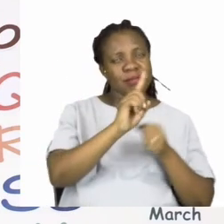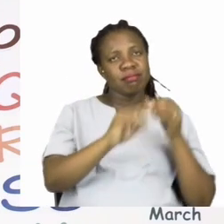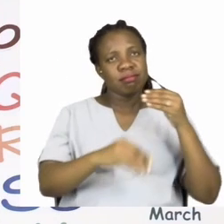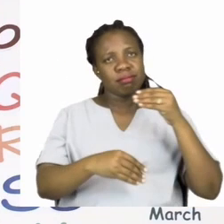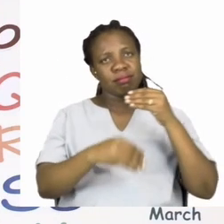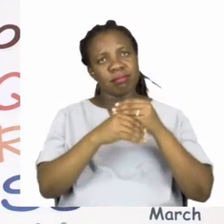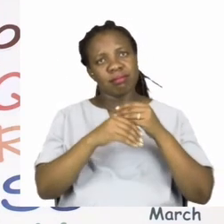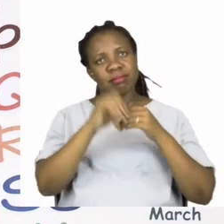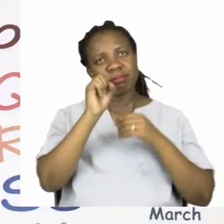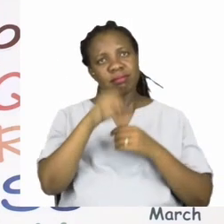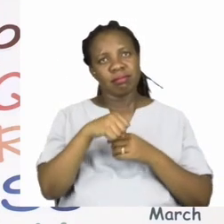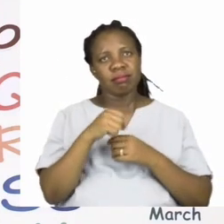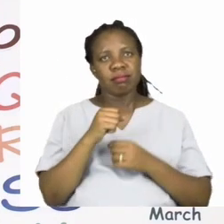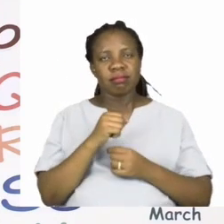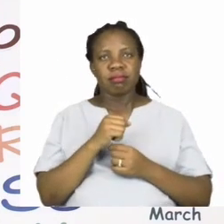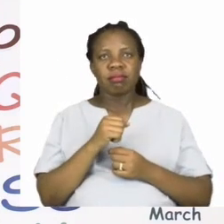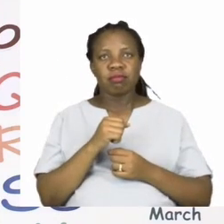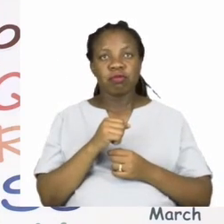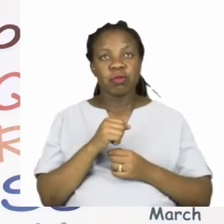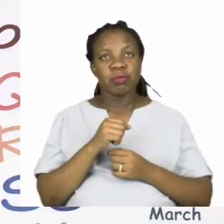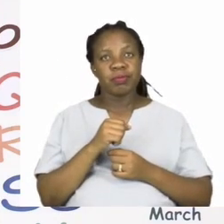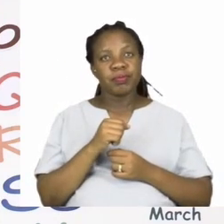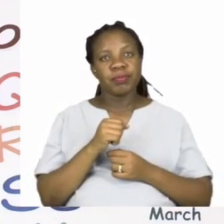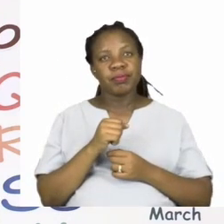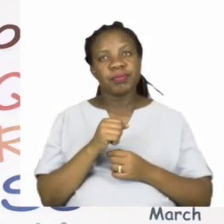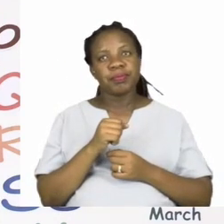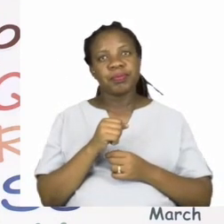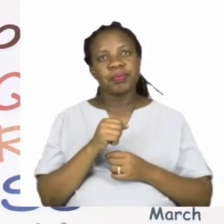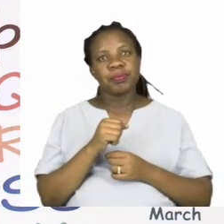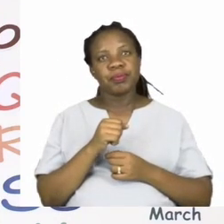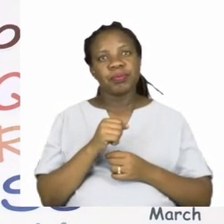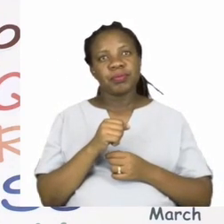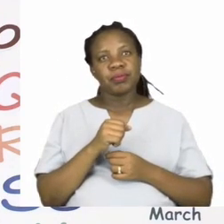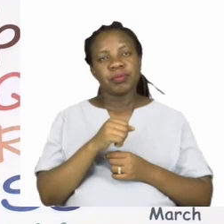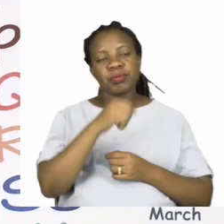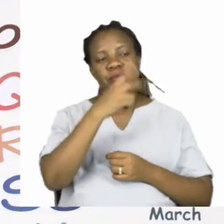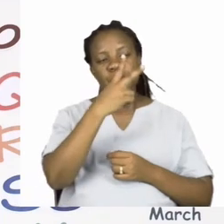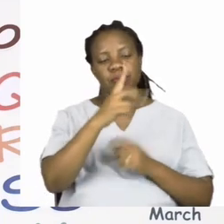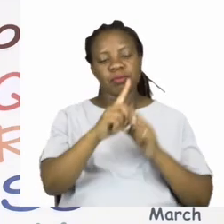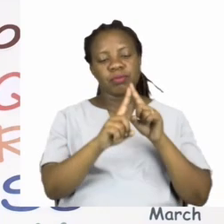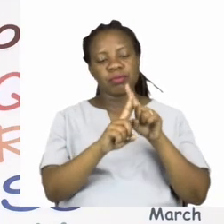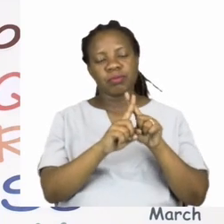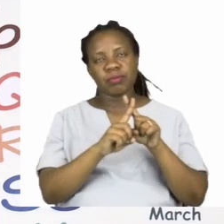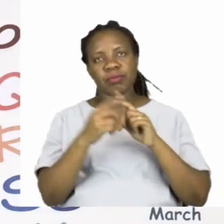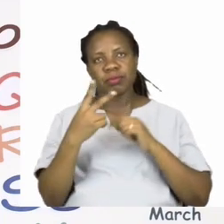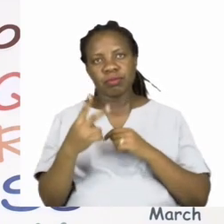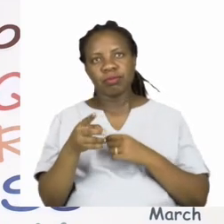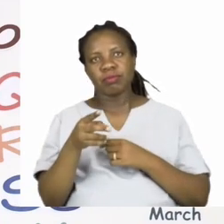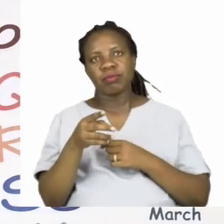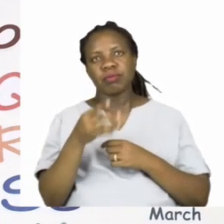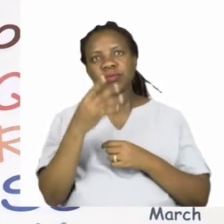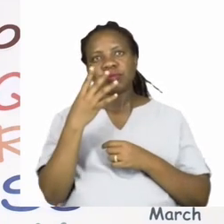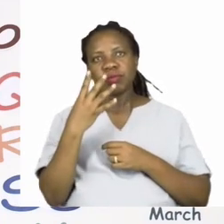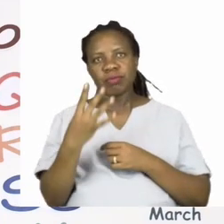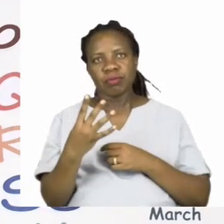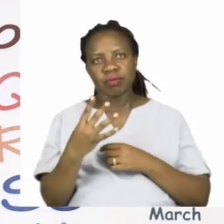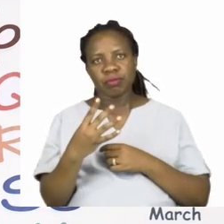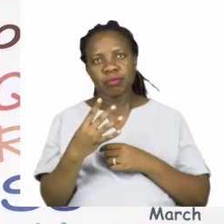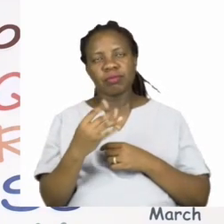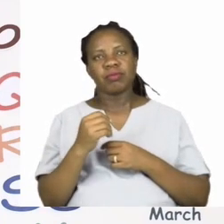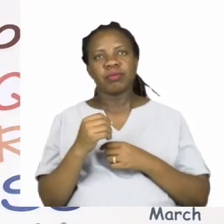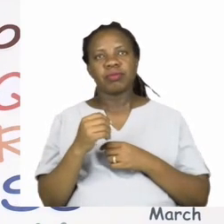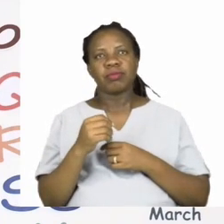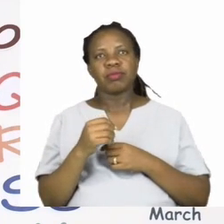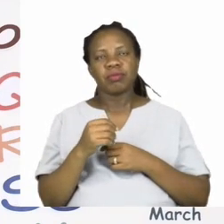when we said 8 times 2. So we say 2 times 2 equals 4